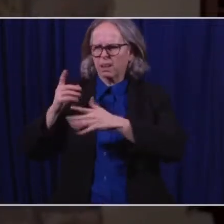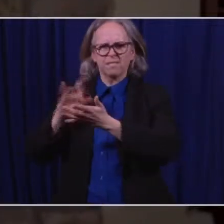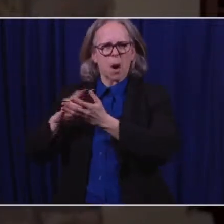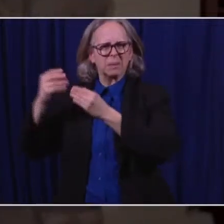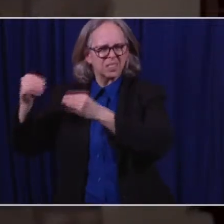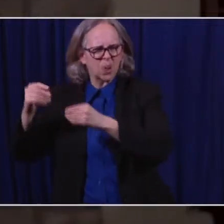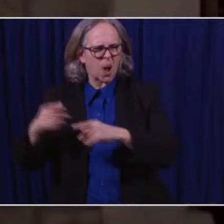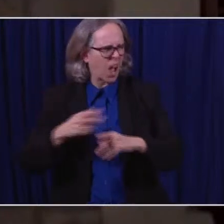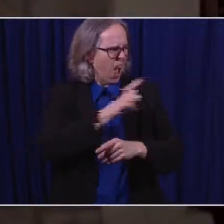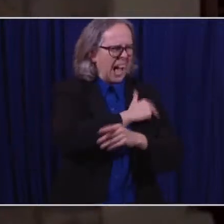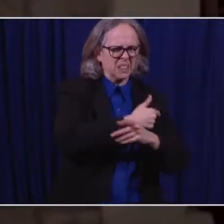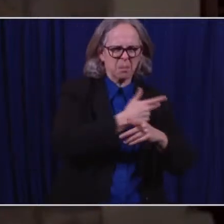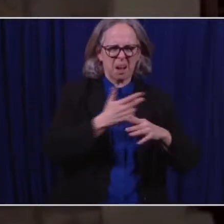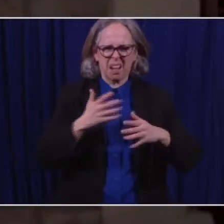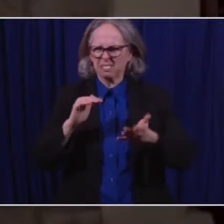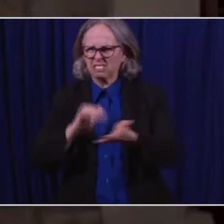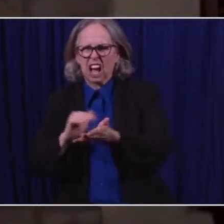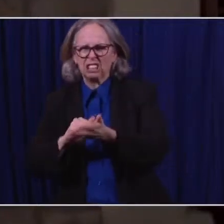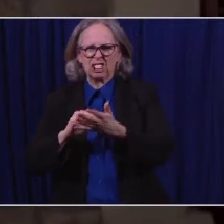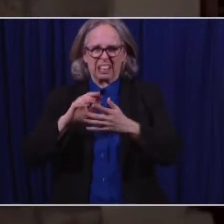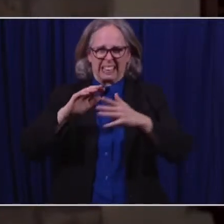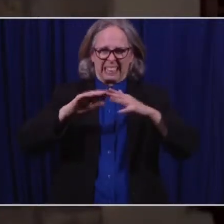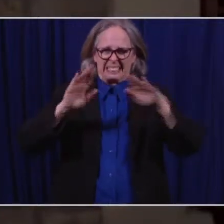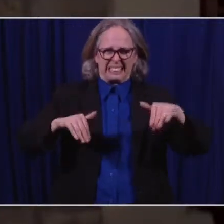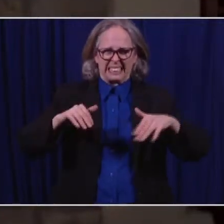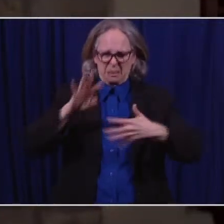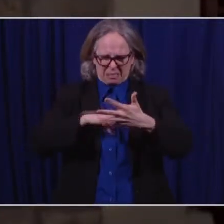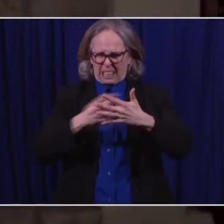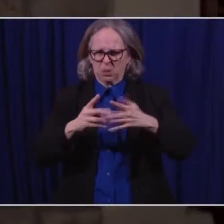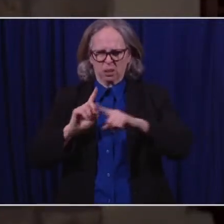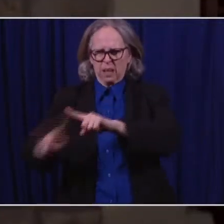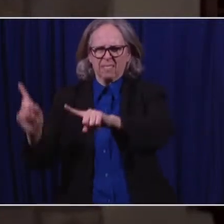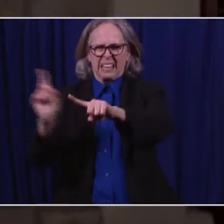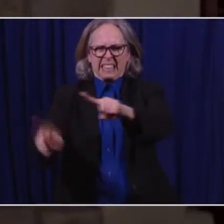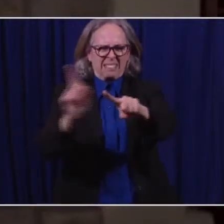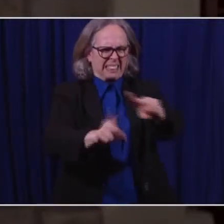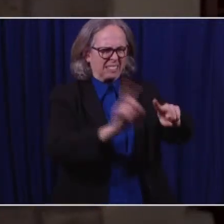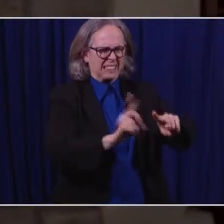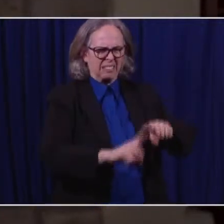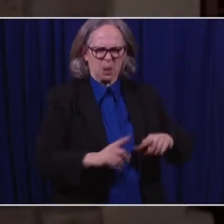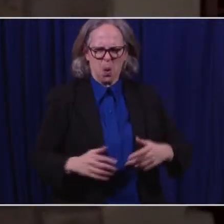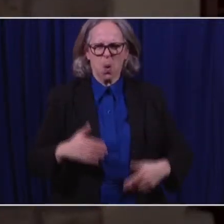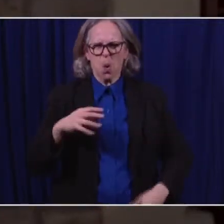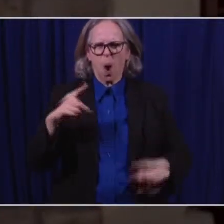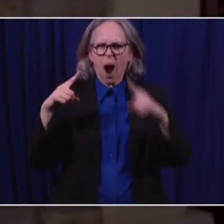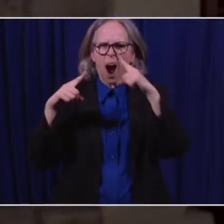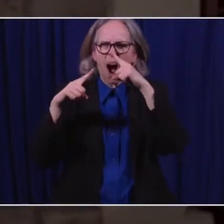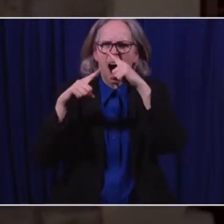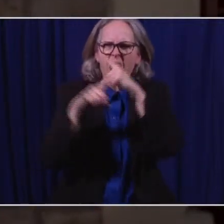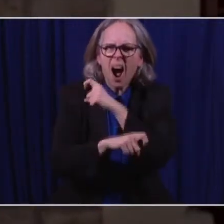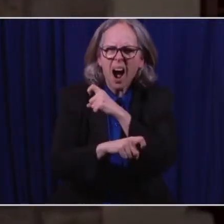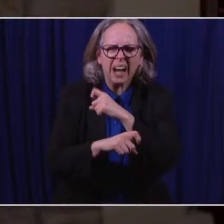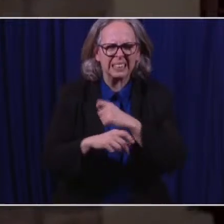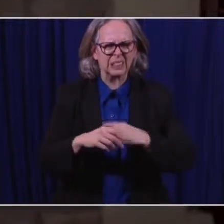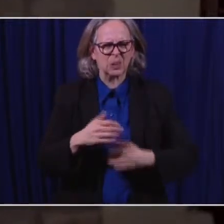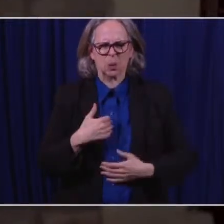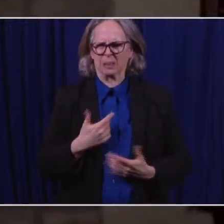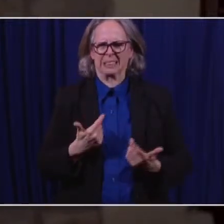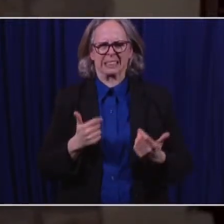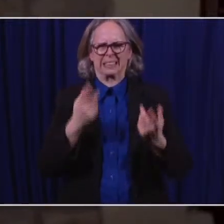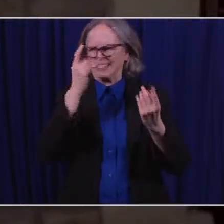hospital there. They all have their own scheduling. So what we're in the process of having developed and are